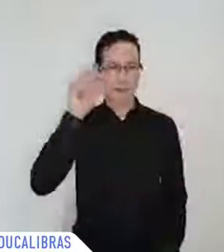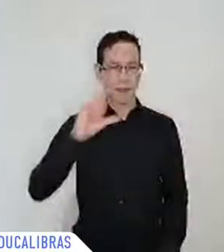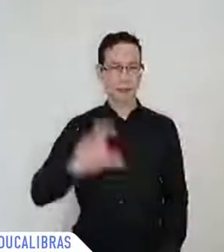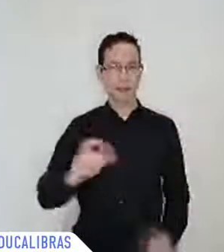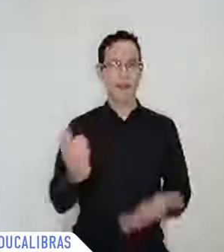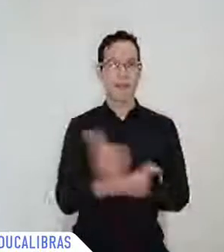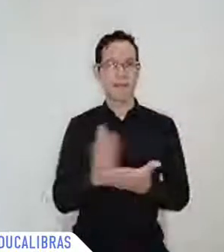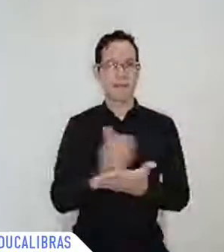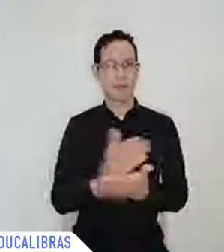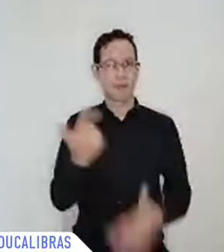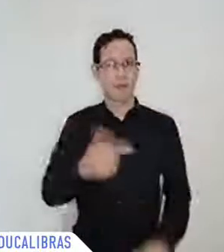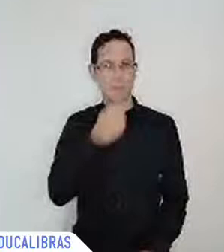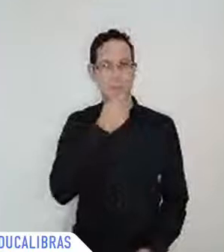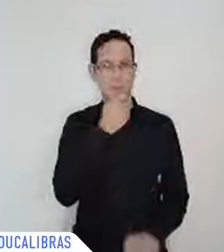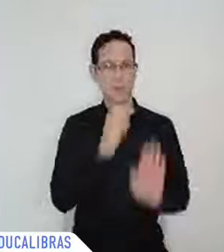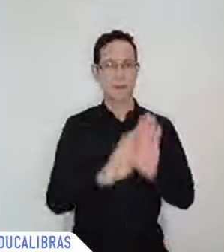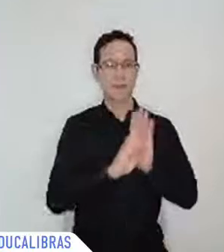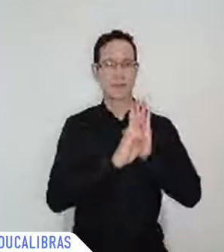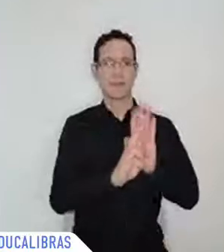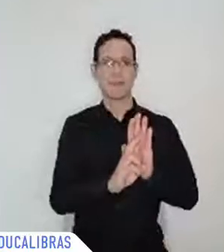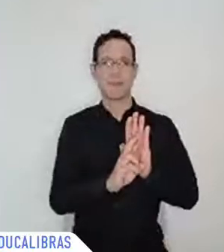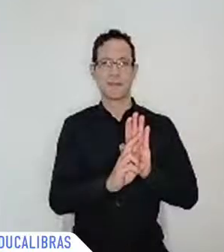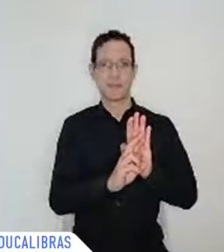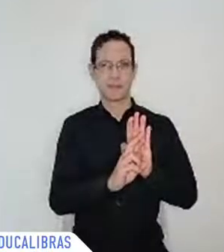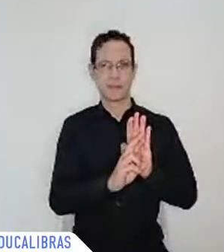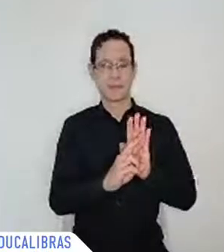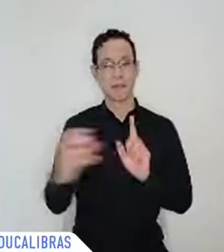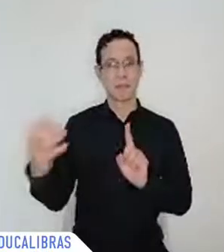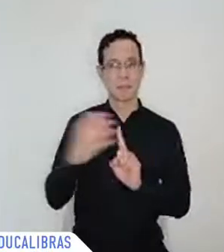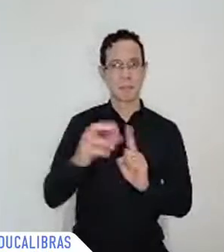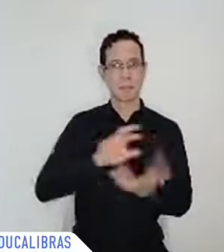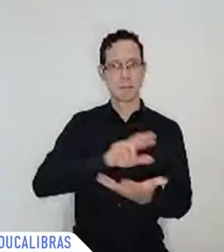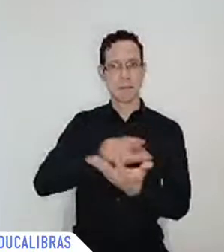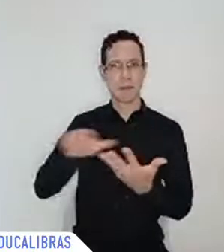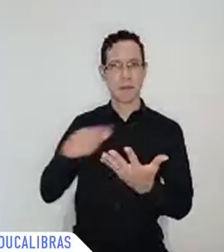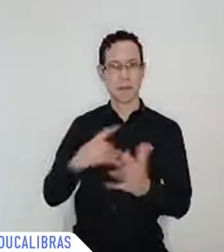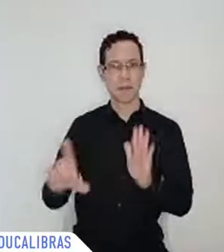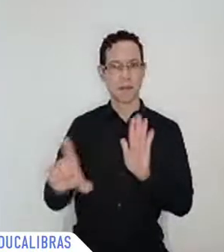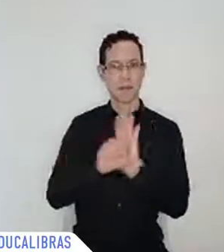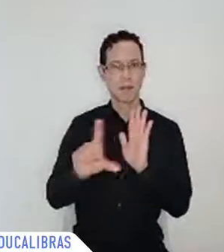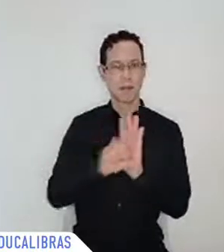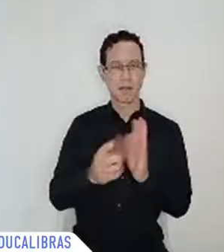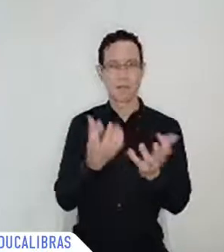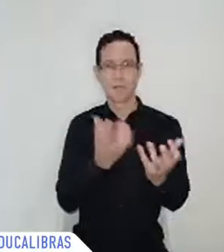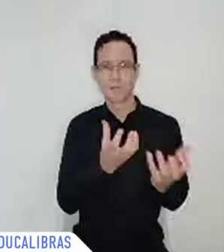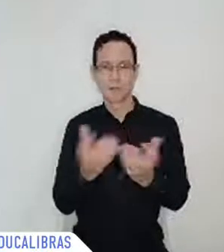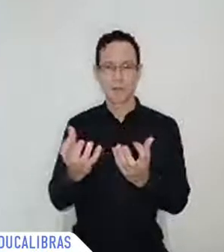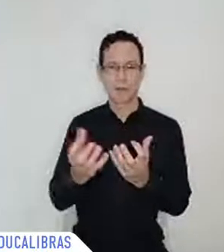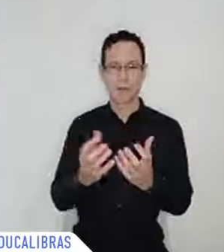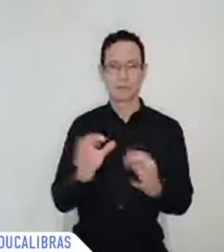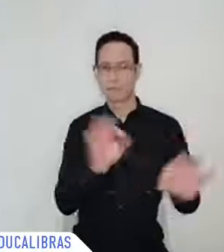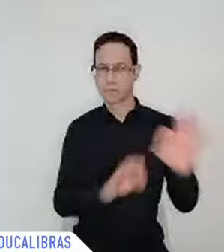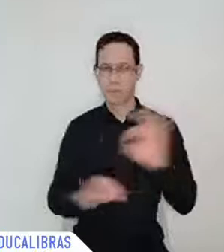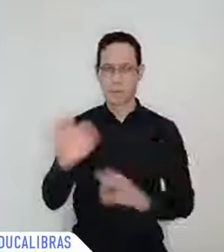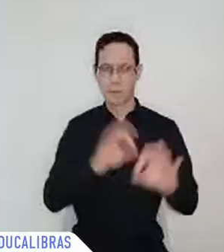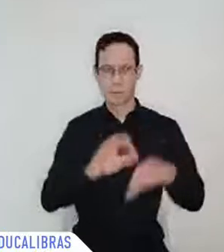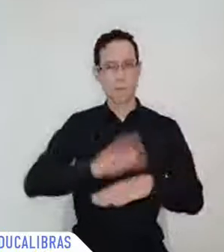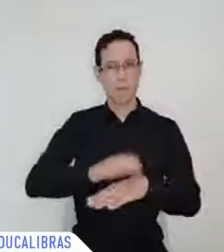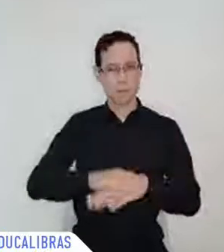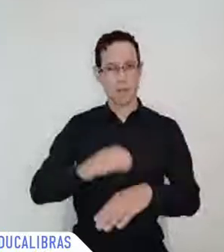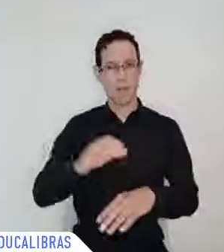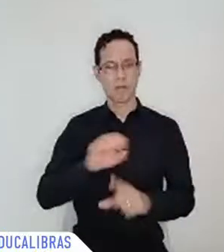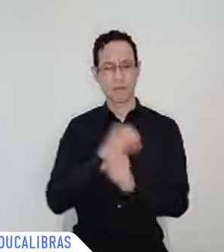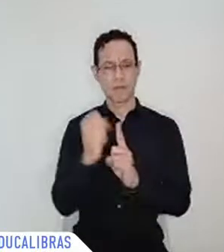very important role in democracy. It is the one that organizes demands for new